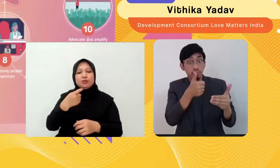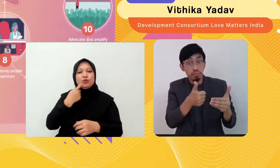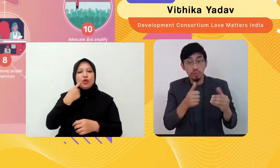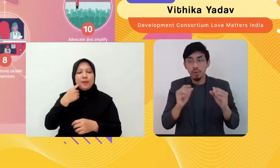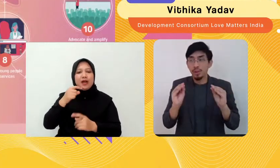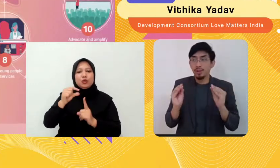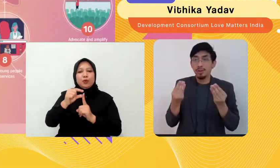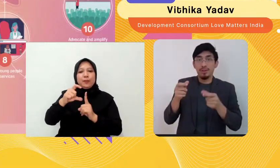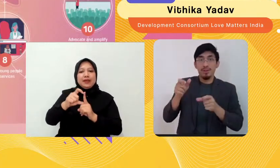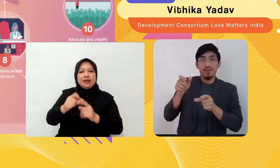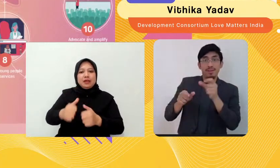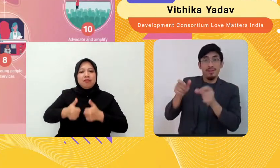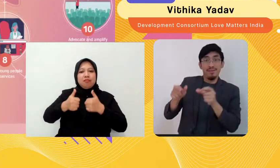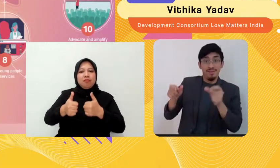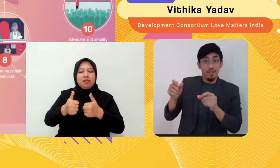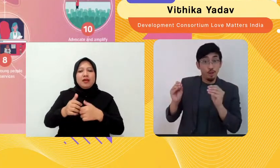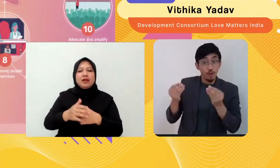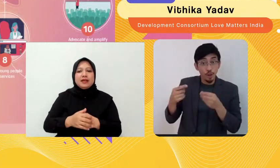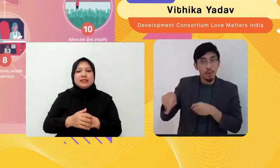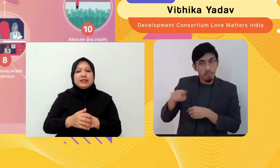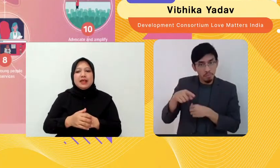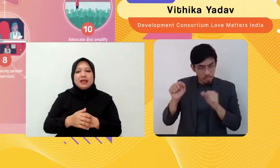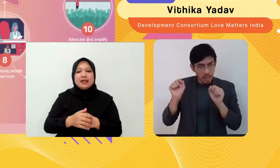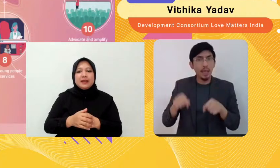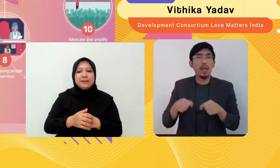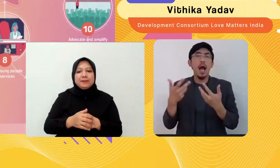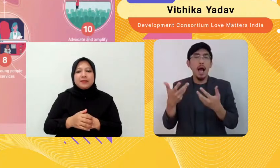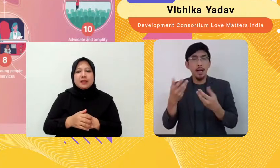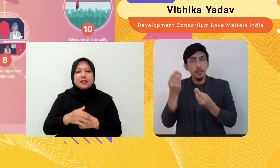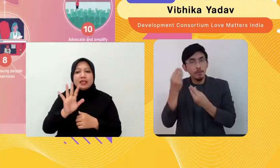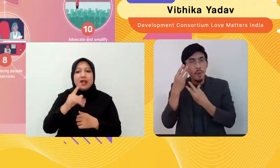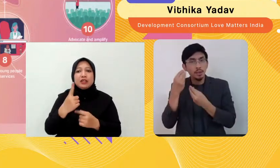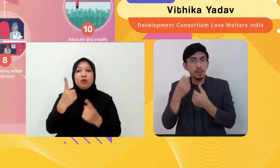confidentially, because they did not want to be judged for the kind of questions that they had,